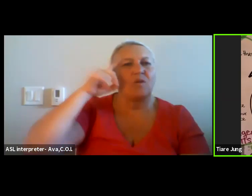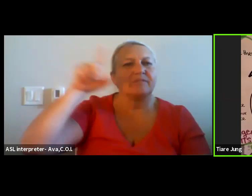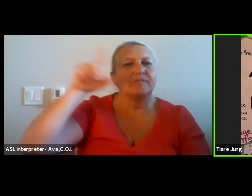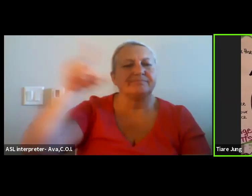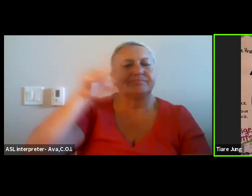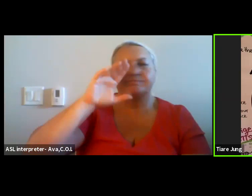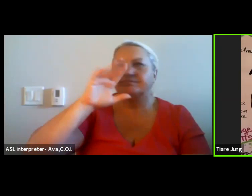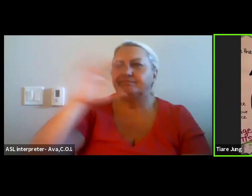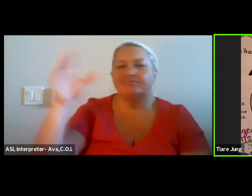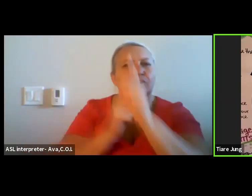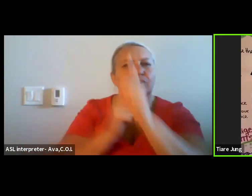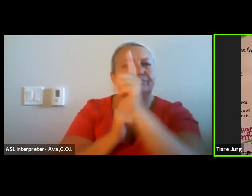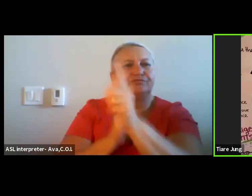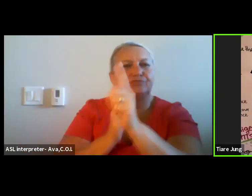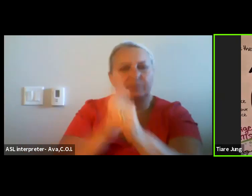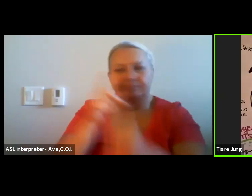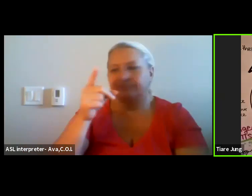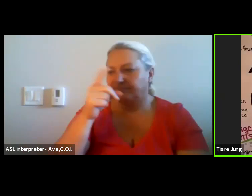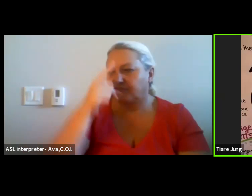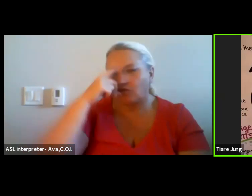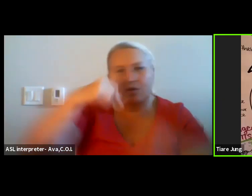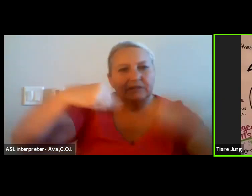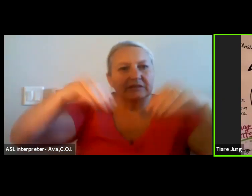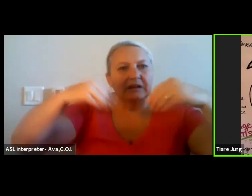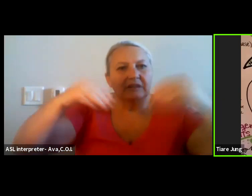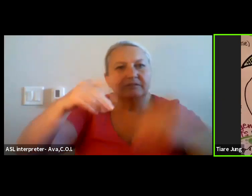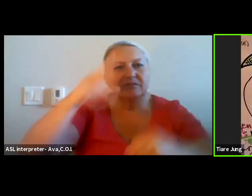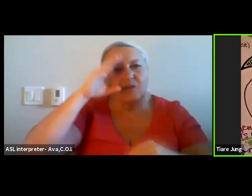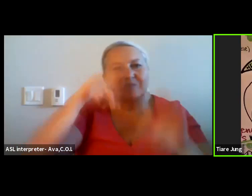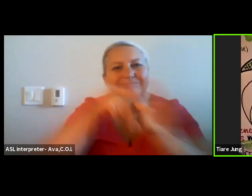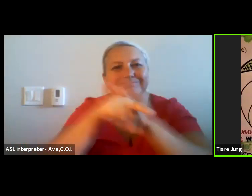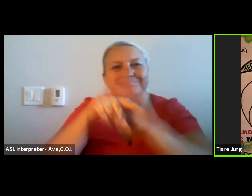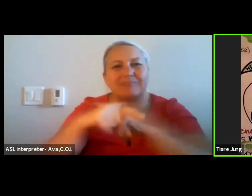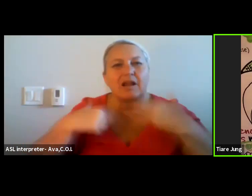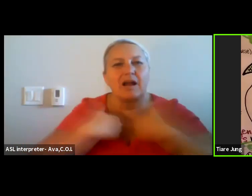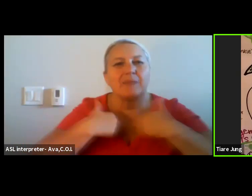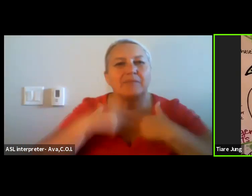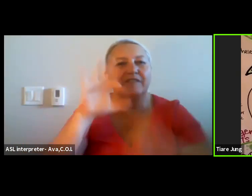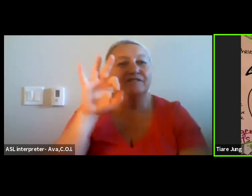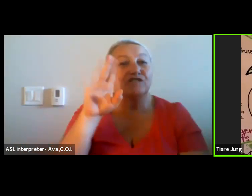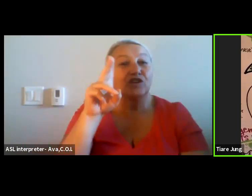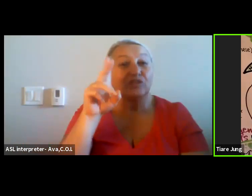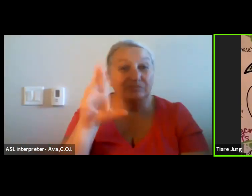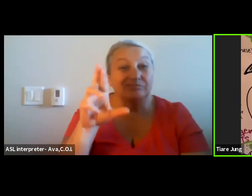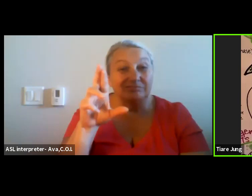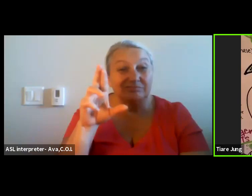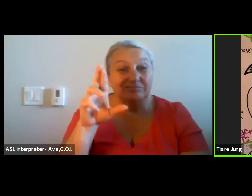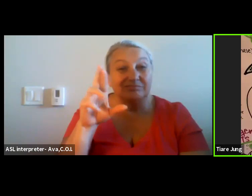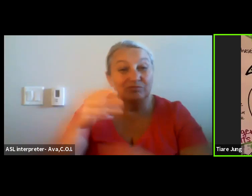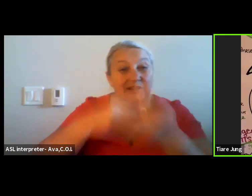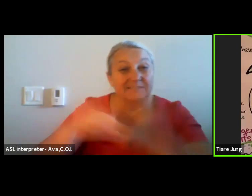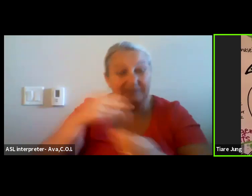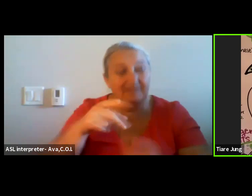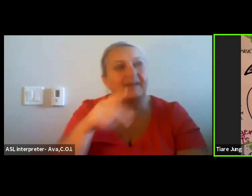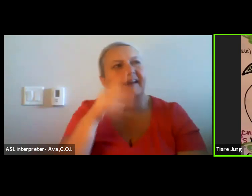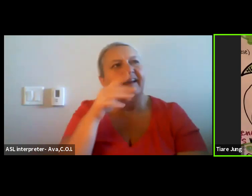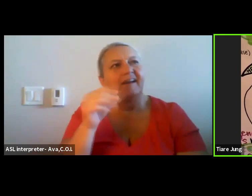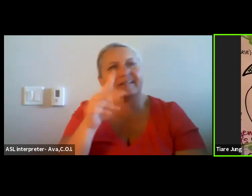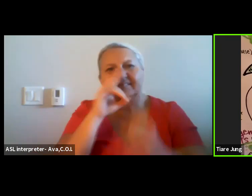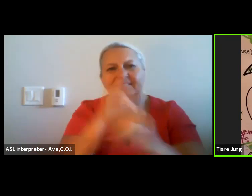called the United States, but similar stories of colonization and how there's very blatant documentation